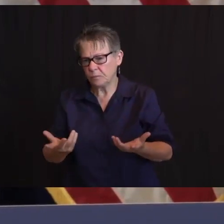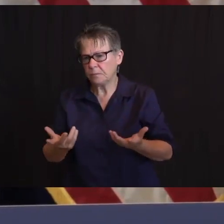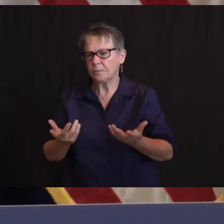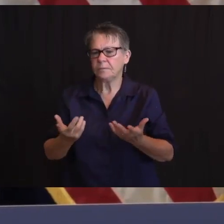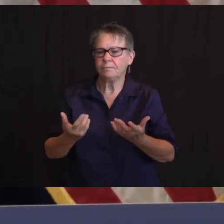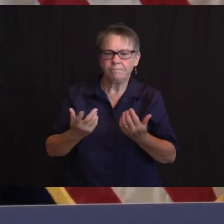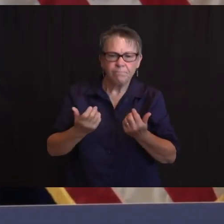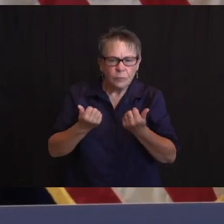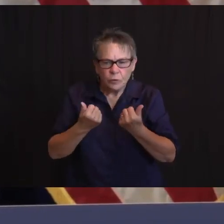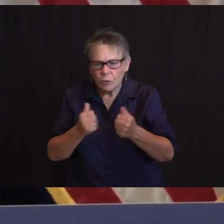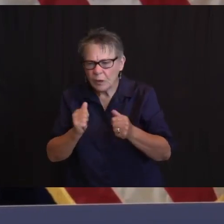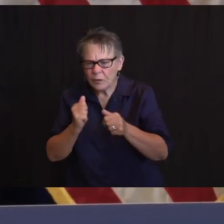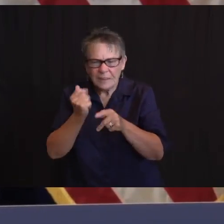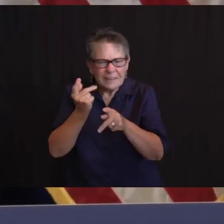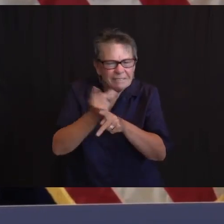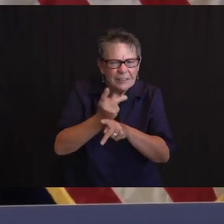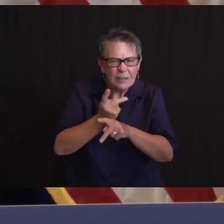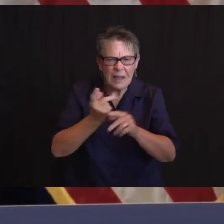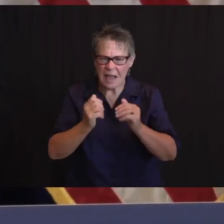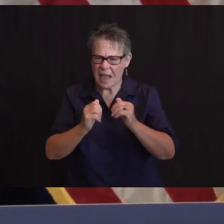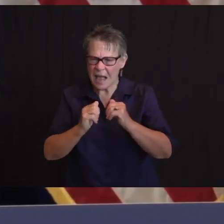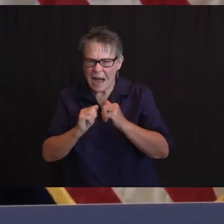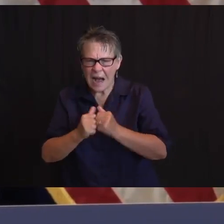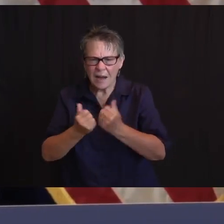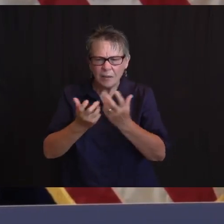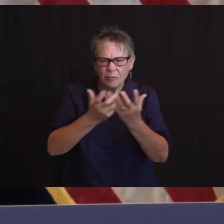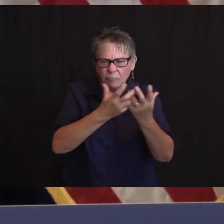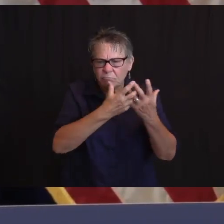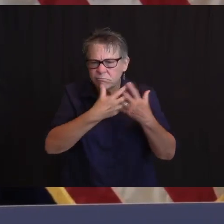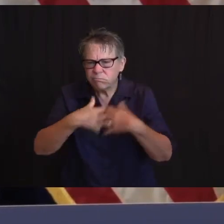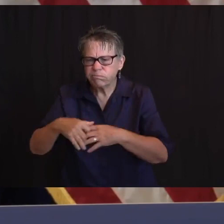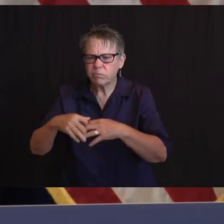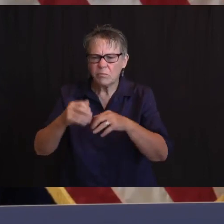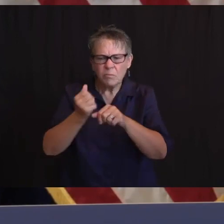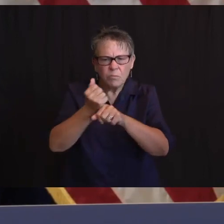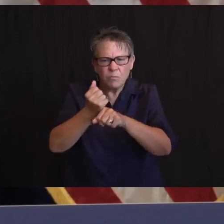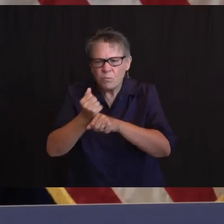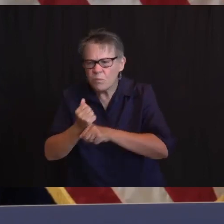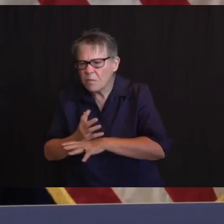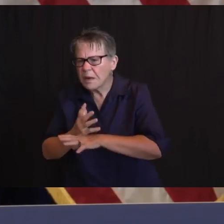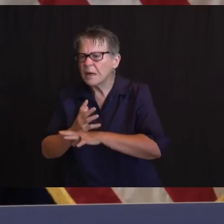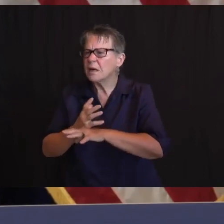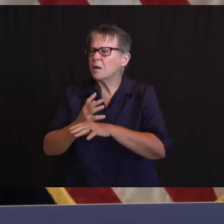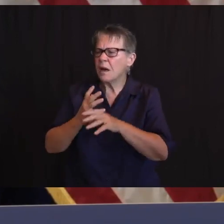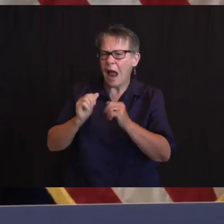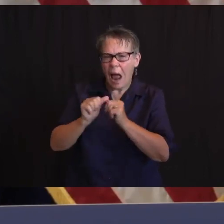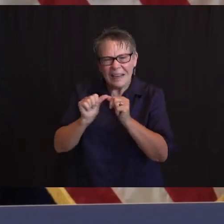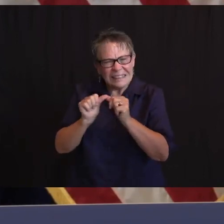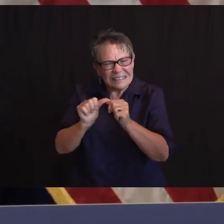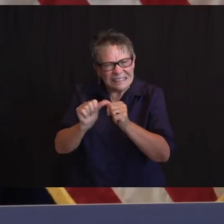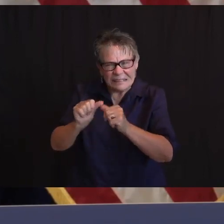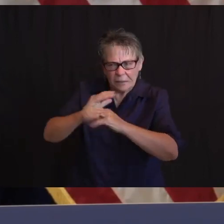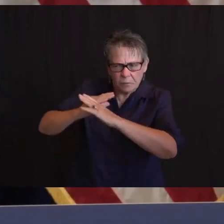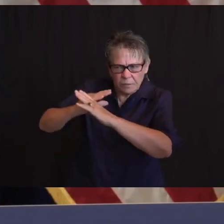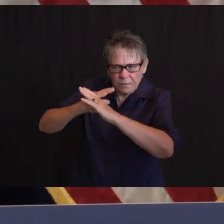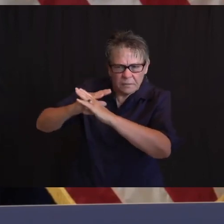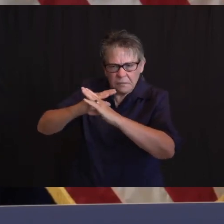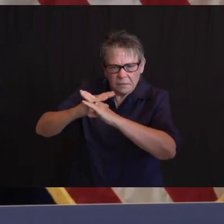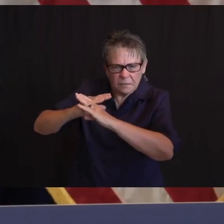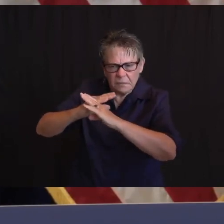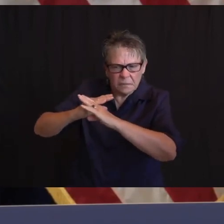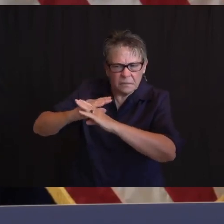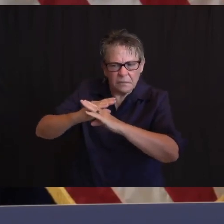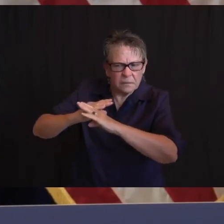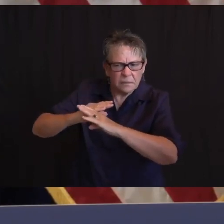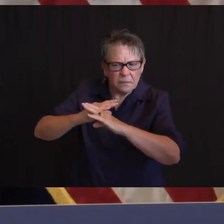fight against COVID in the near term, we are also preparing for what the fall and winter may bring, and also having an eye on the new normal of